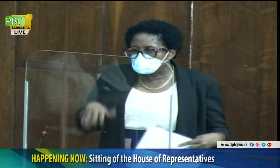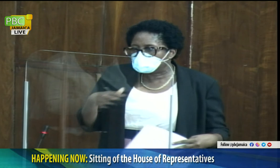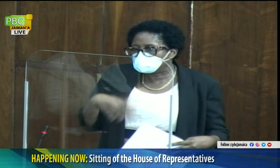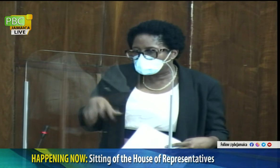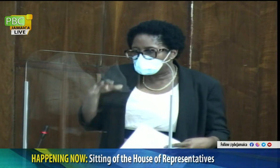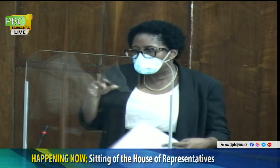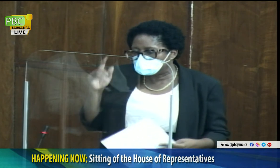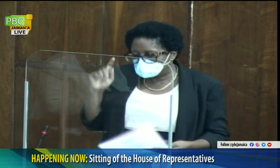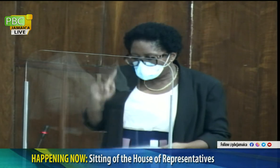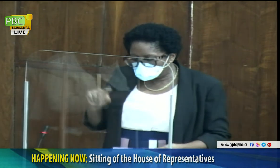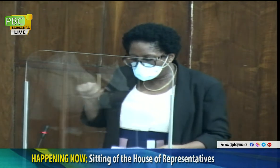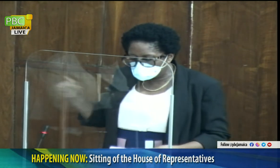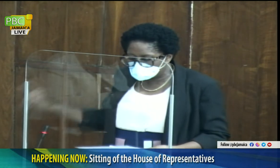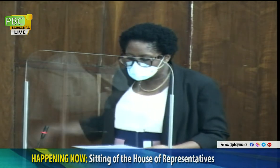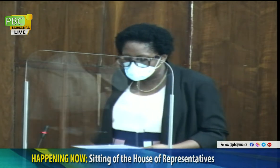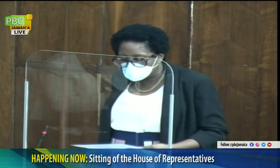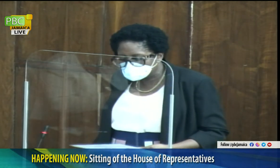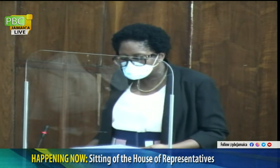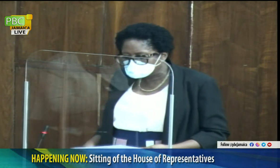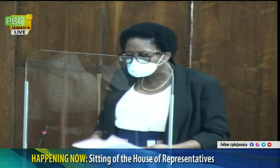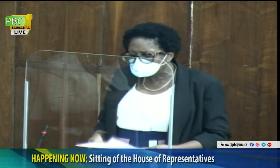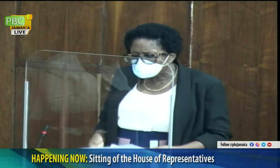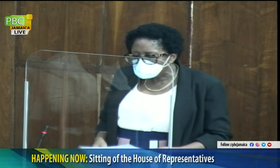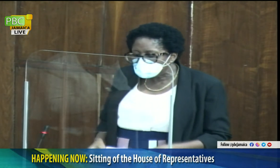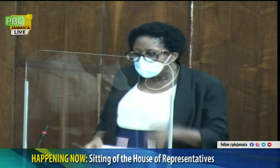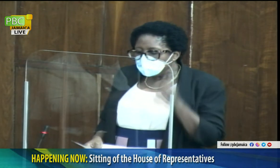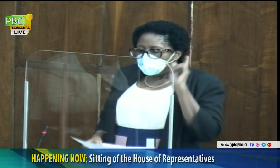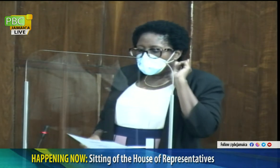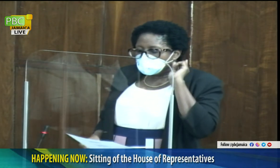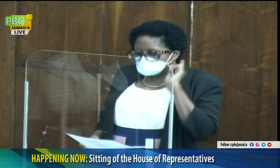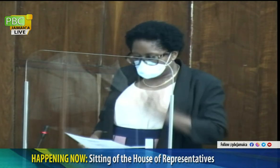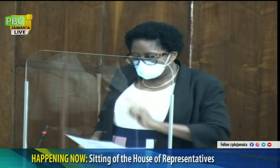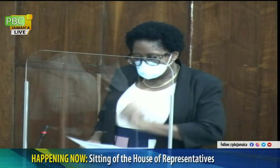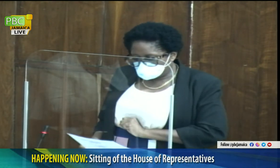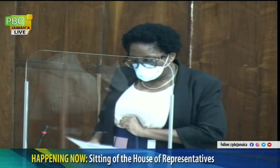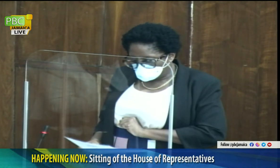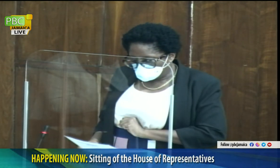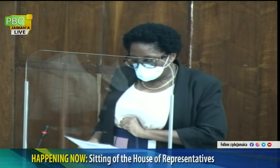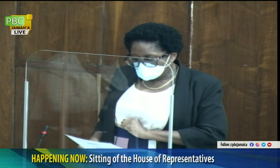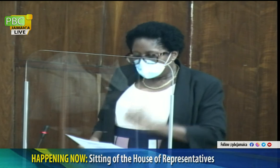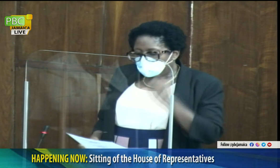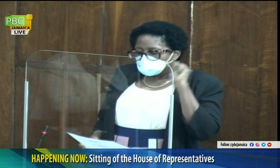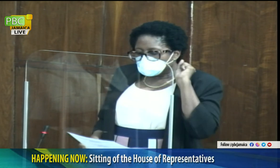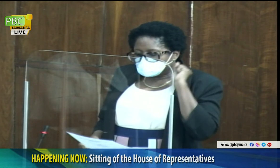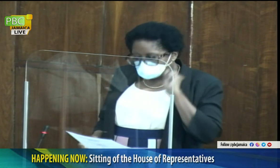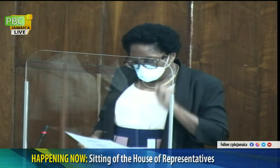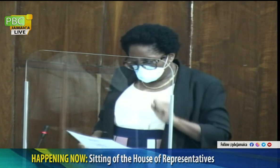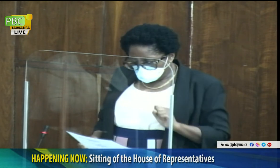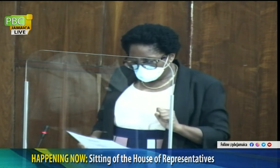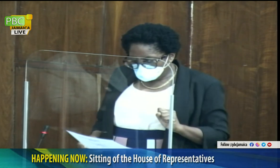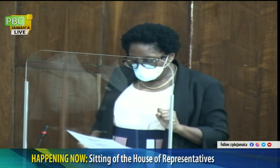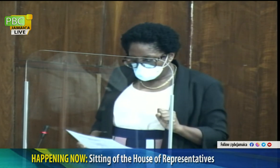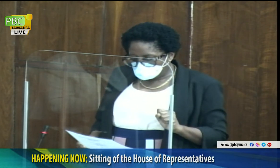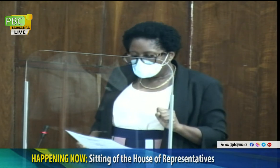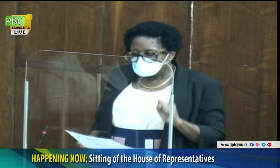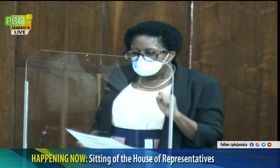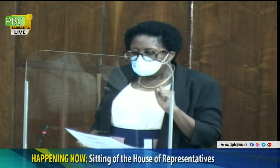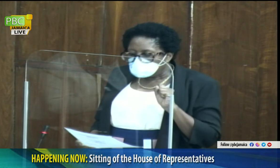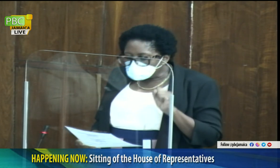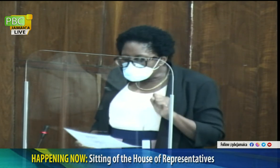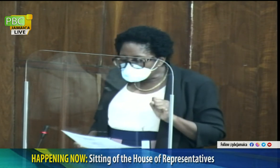um prepare them a little bit more for those decisions uh solas too the third